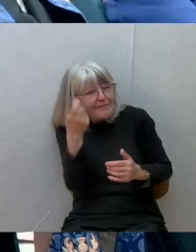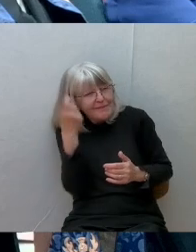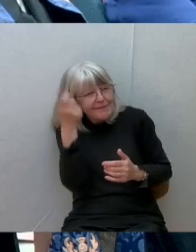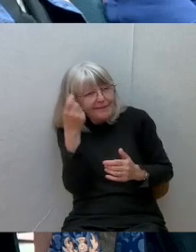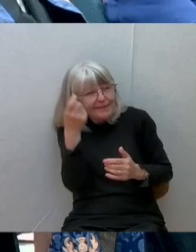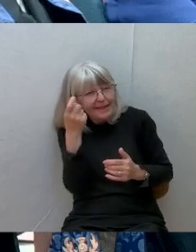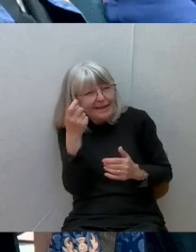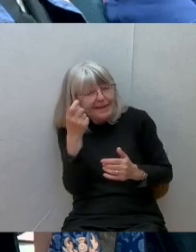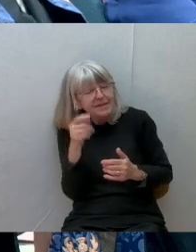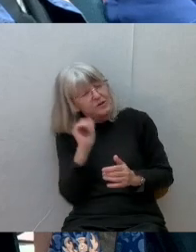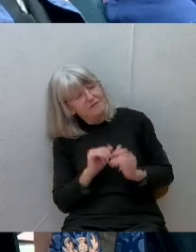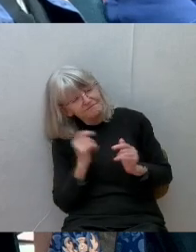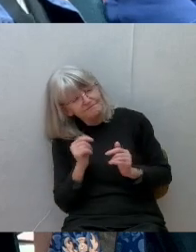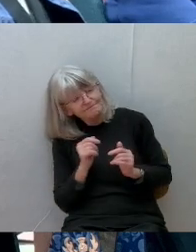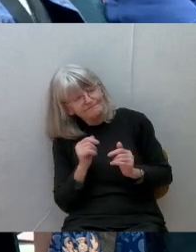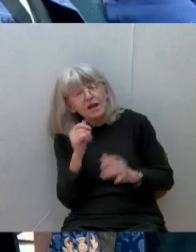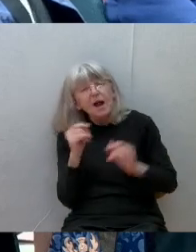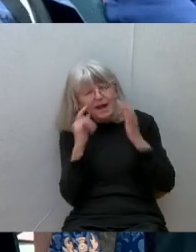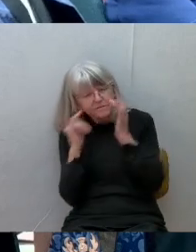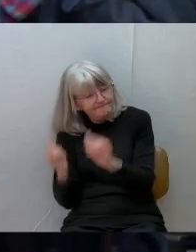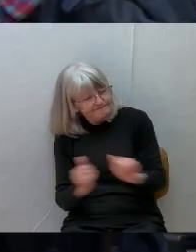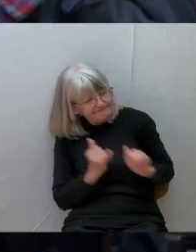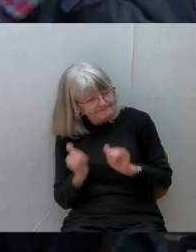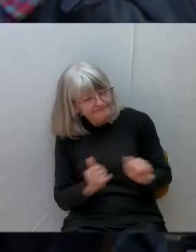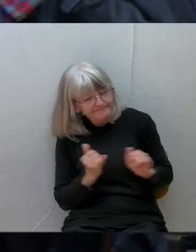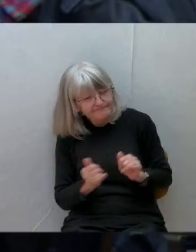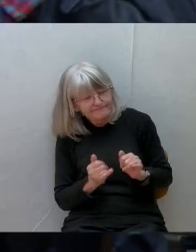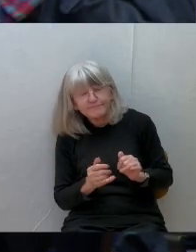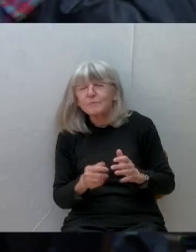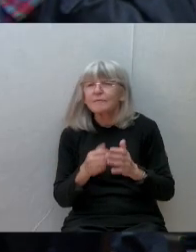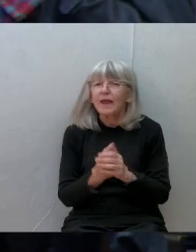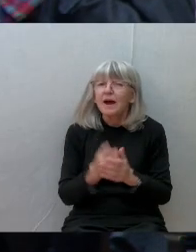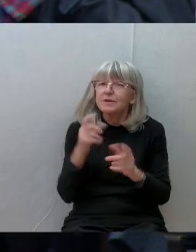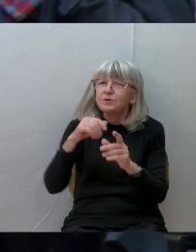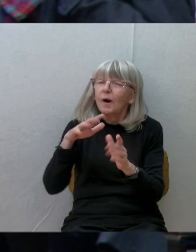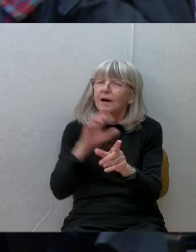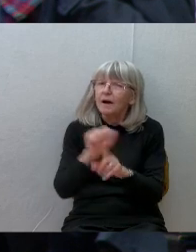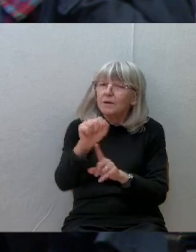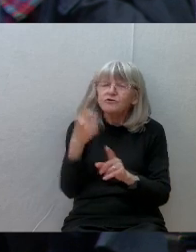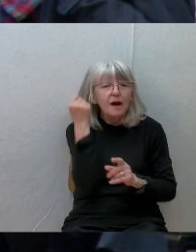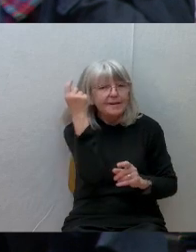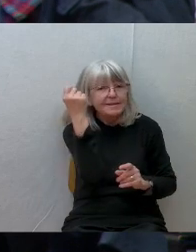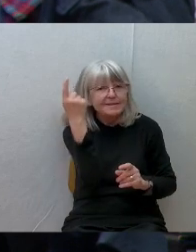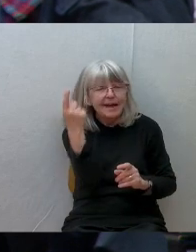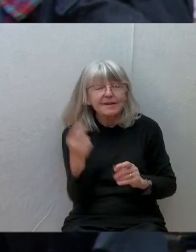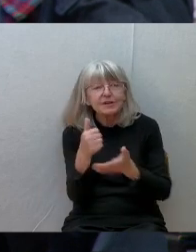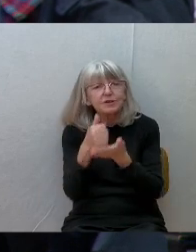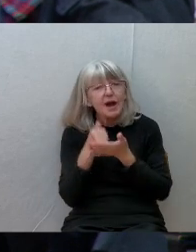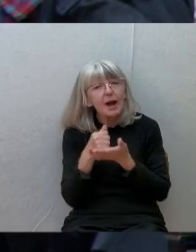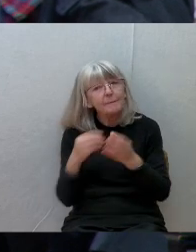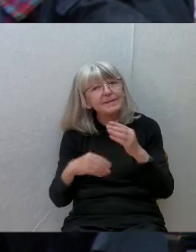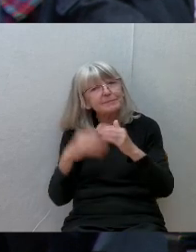that fairer, more sustainable society, to give us that cultural understanding to help and build